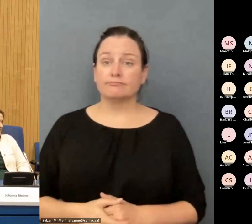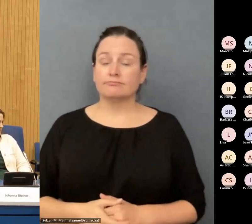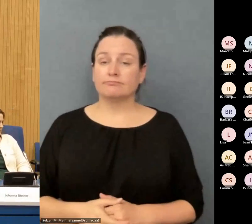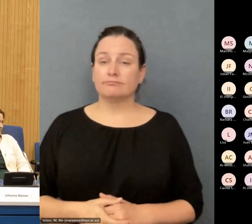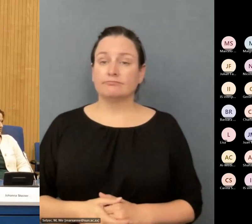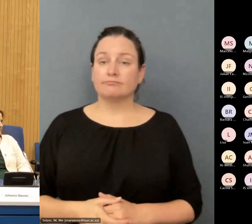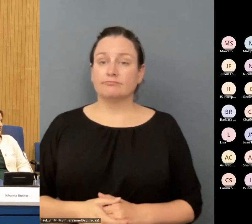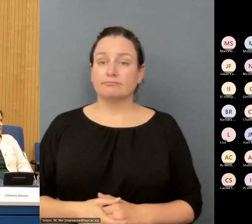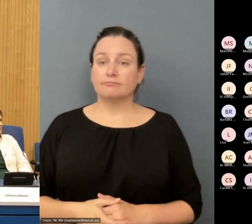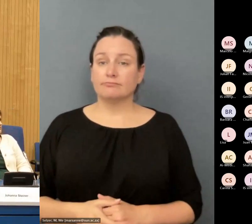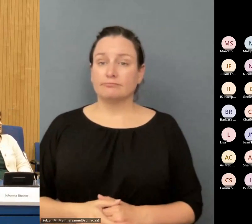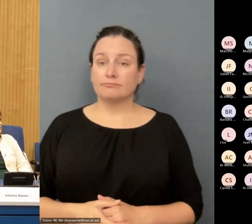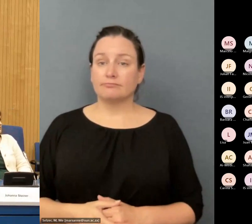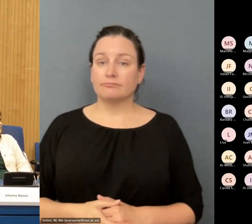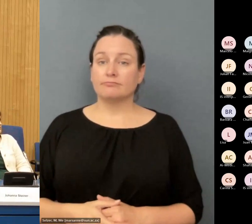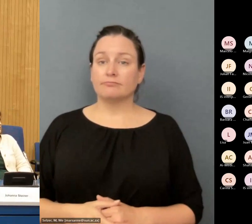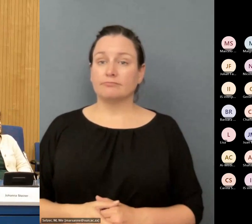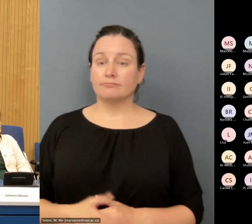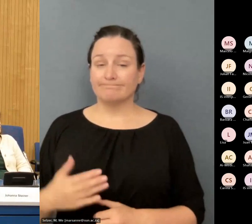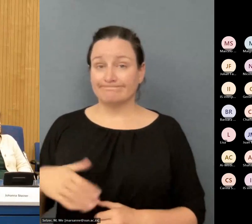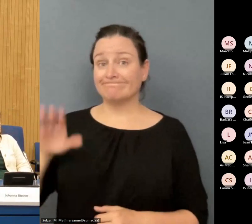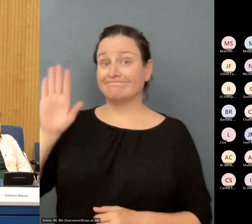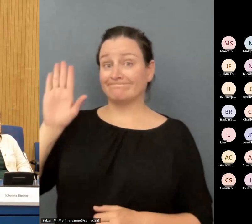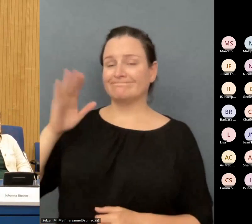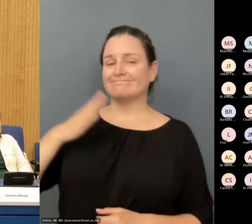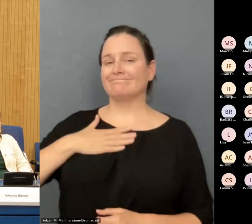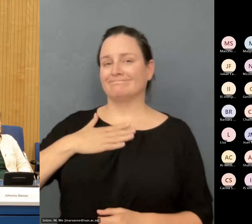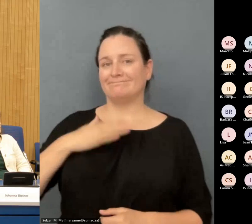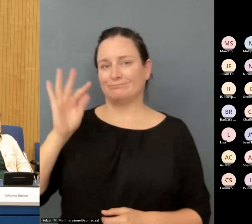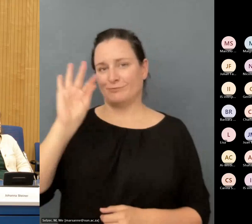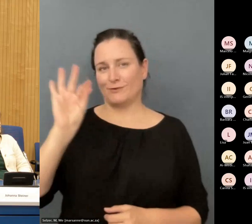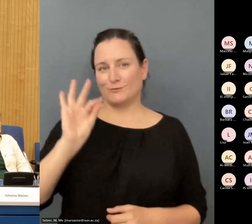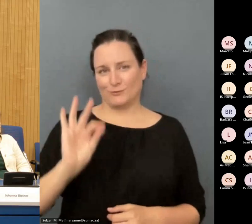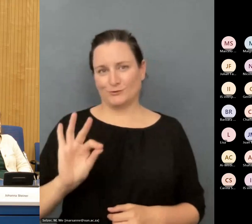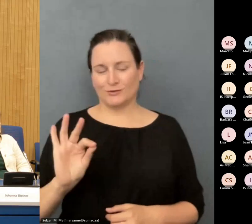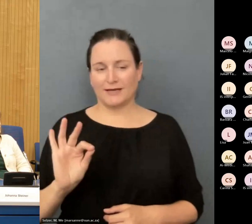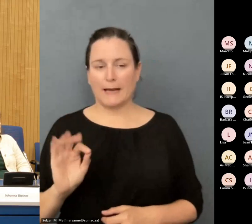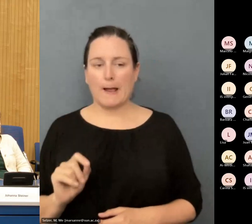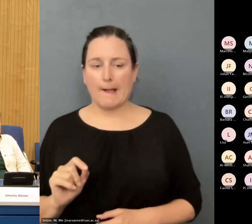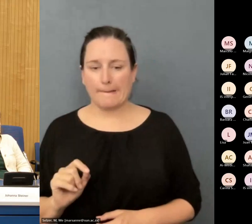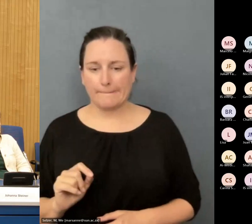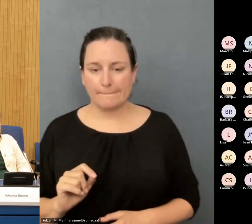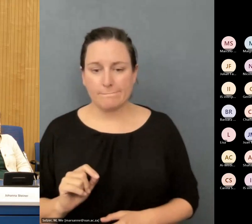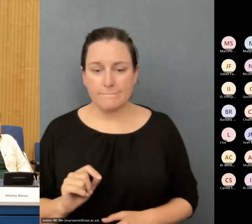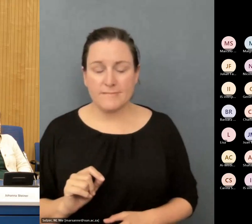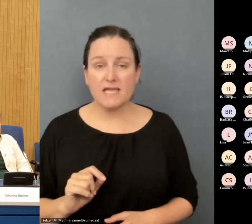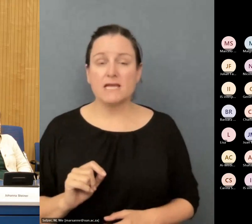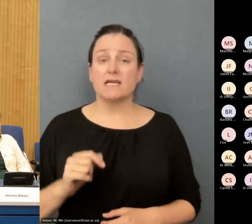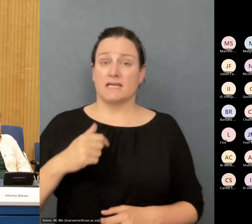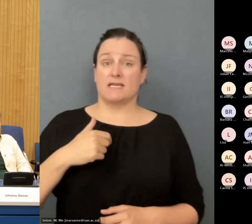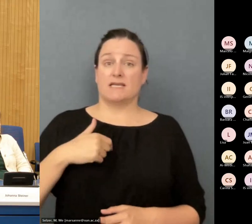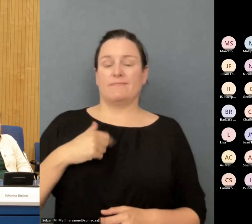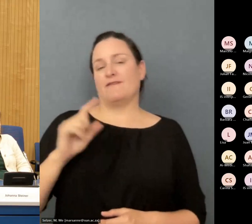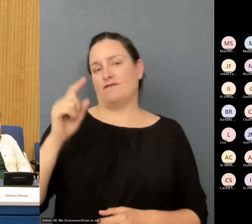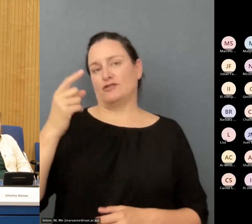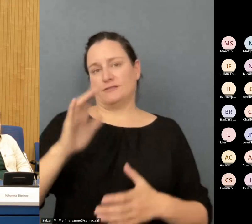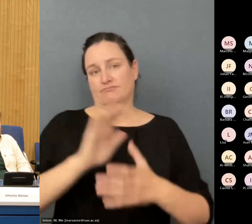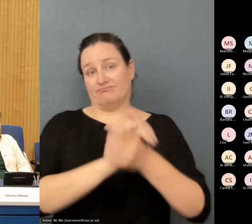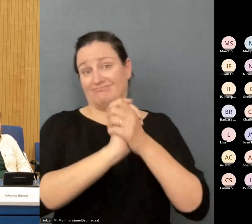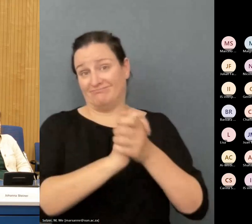Well, my first question would be at first of all, I would like to say congratulations for your